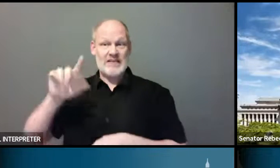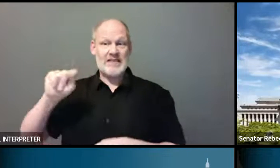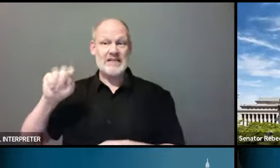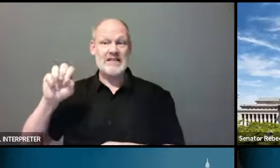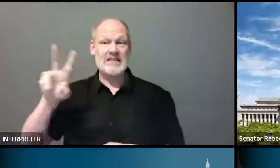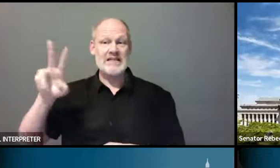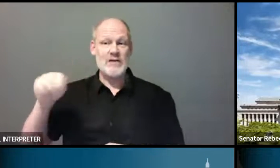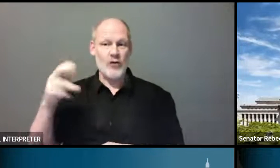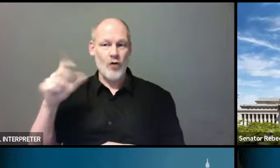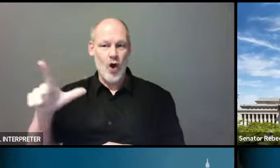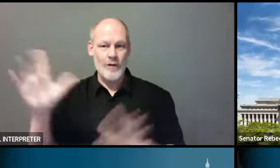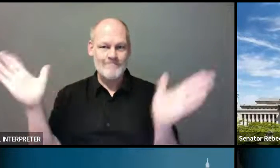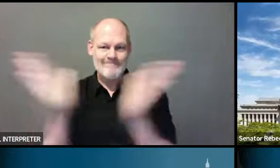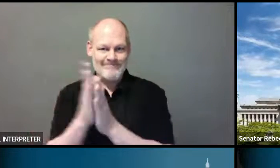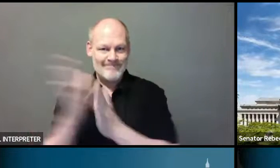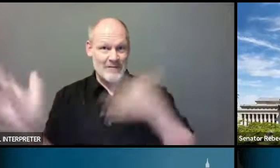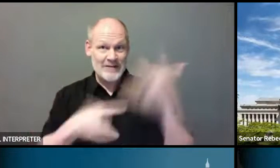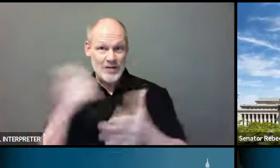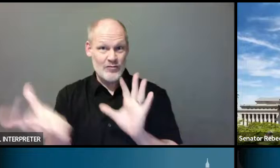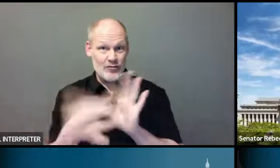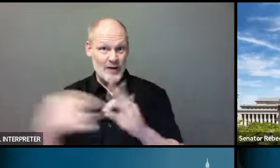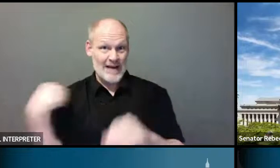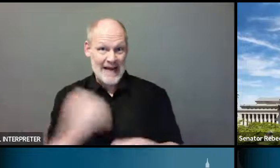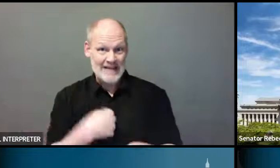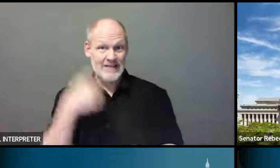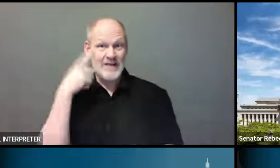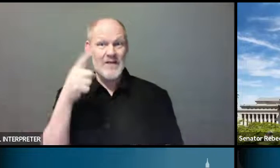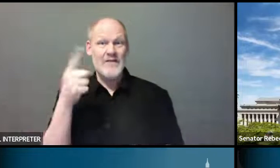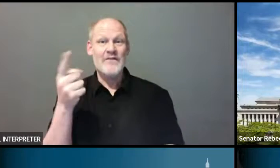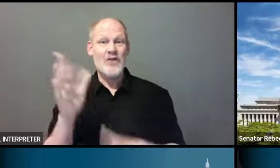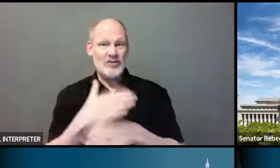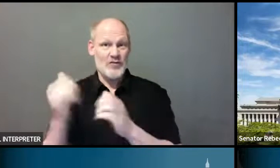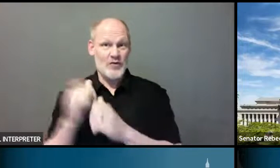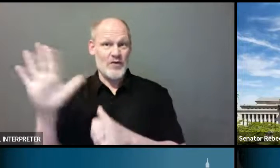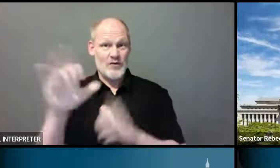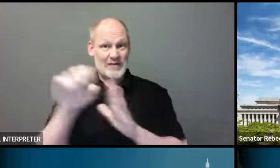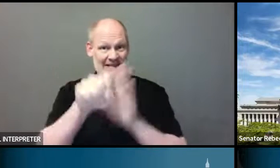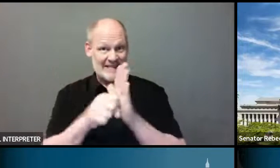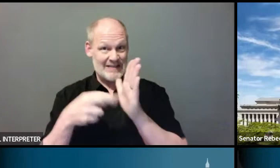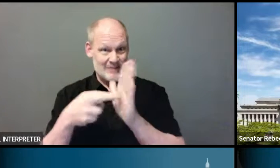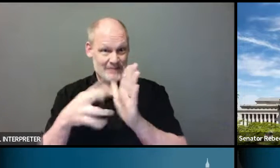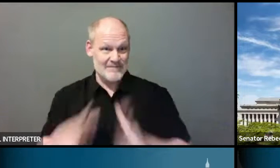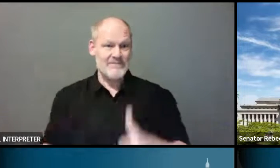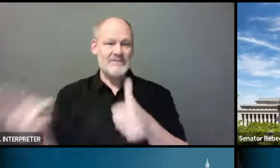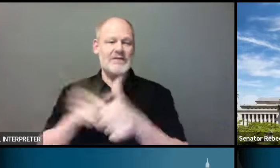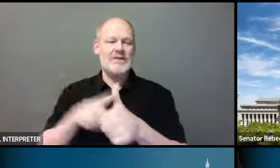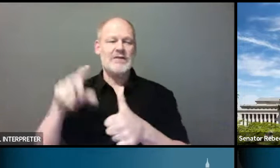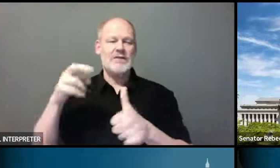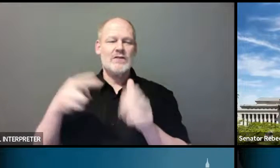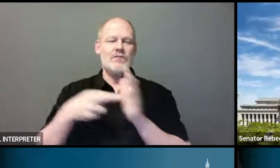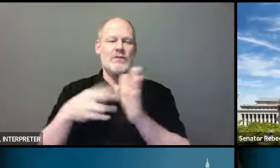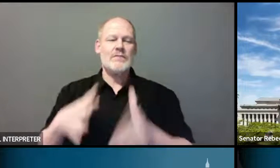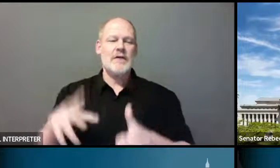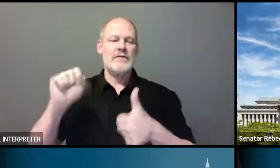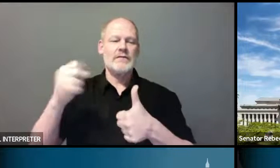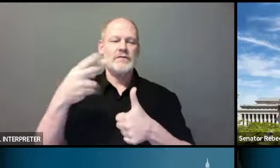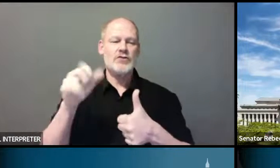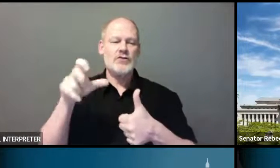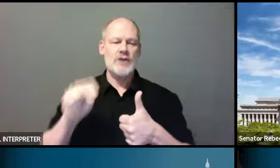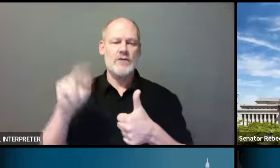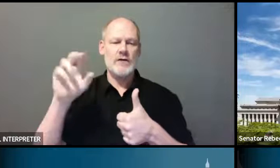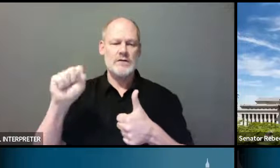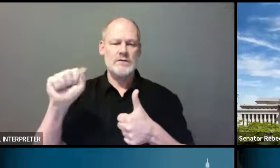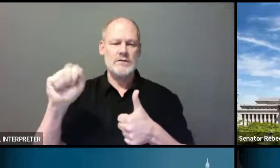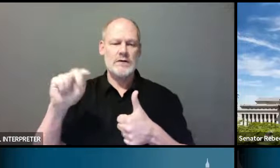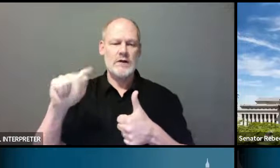to hear from your state legislators, Senator Rebecca Saldaña, Representative Sharon Tomiko Santos, and Representative